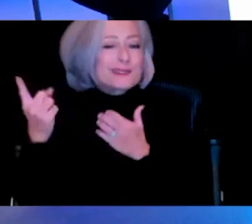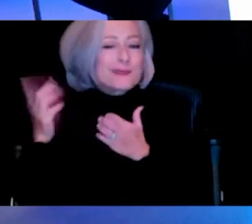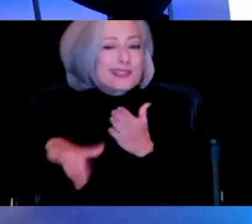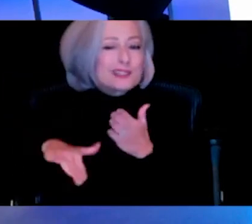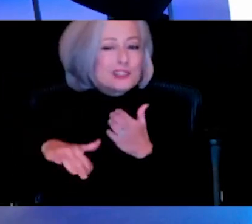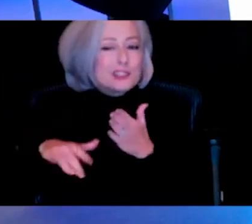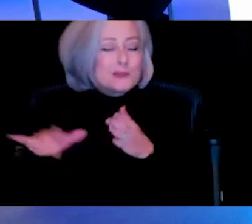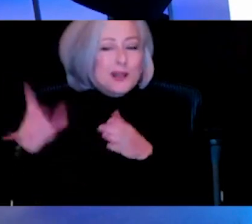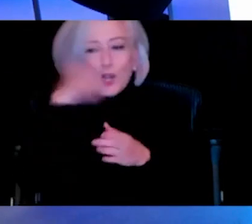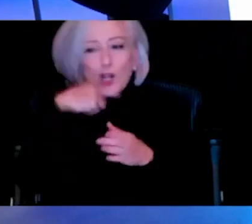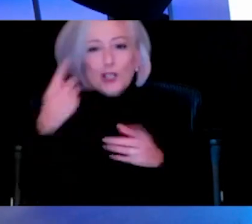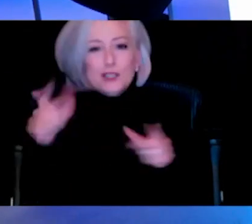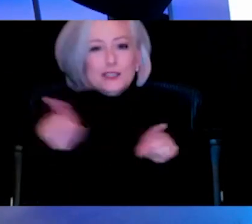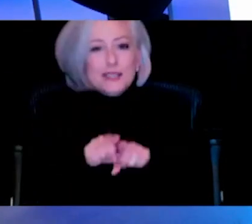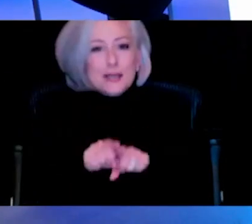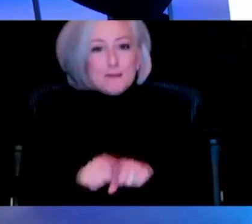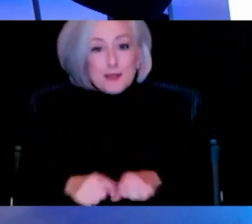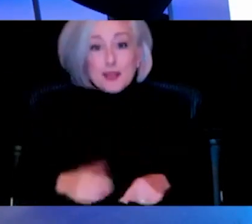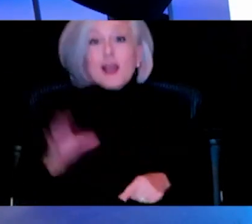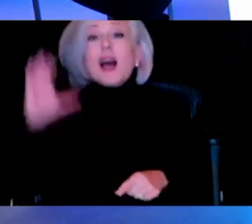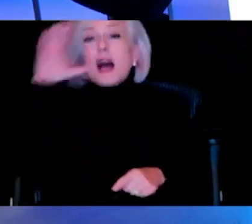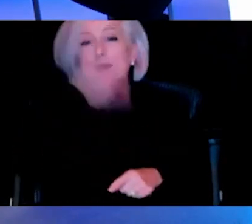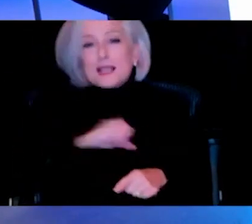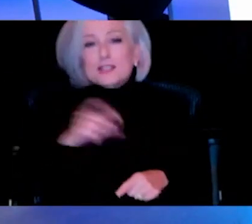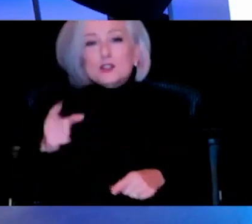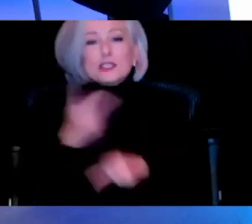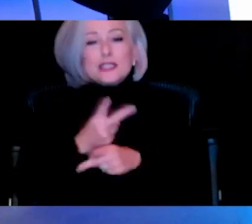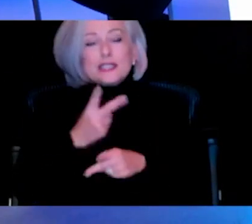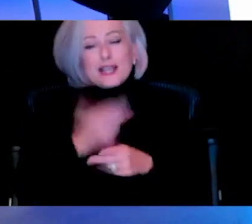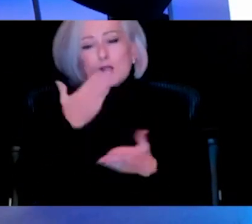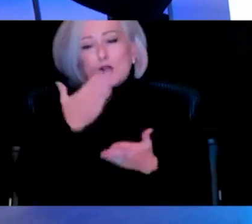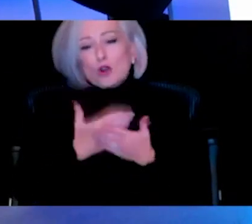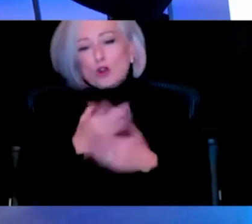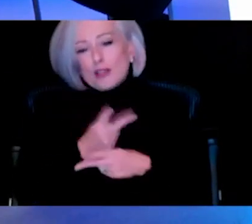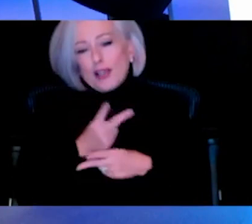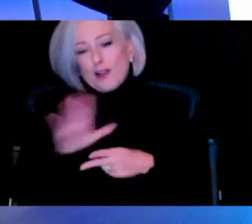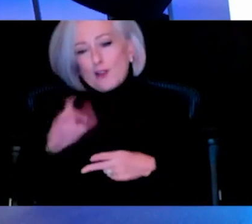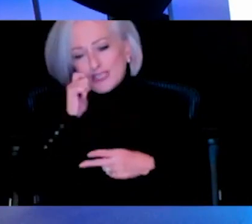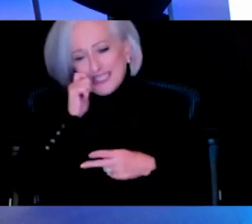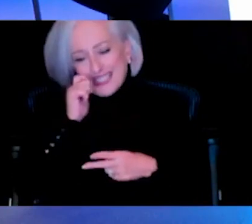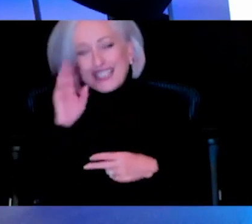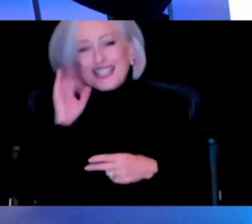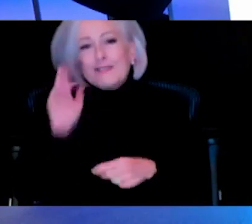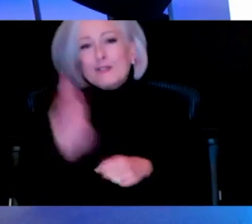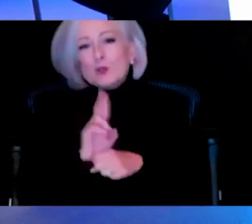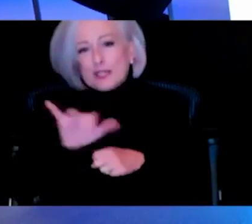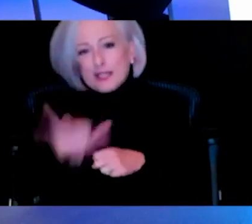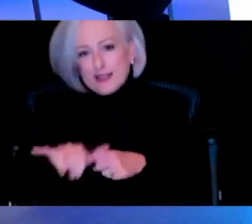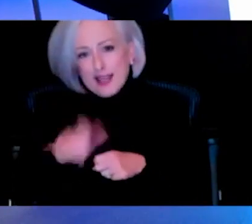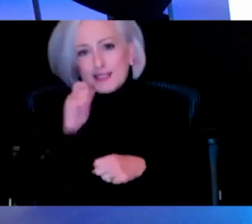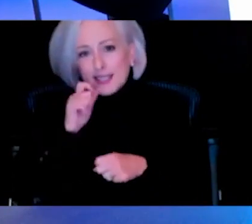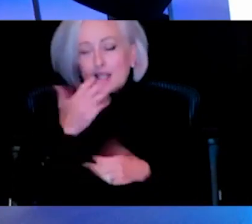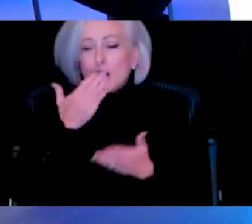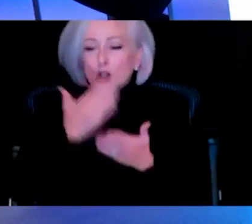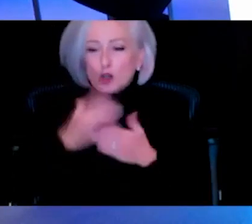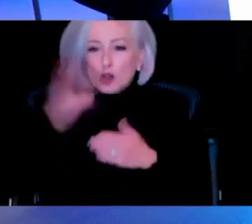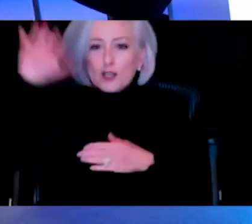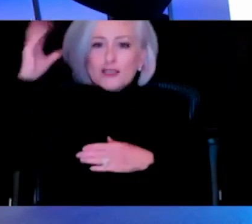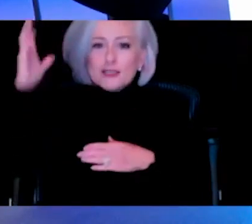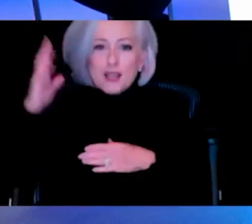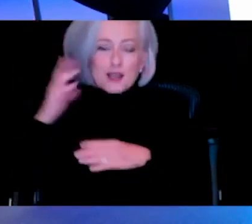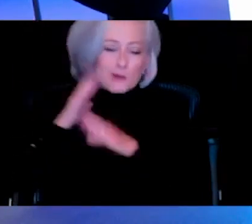She's probably been taking very good care of her skin. If she's using these products, I'm sure she's doing excellent sun protection. She's moisturizing. She's